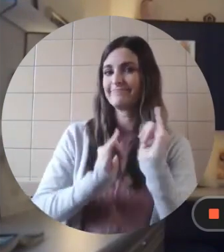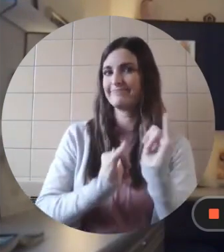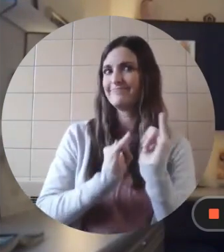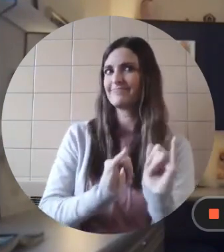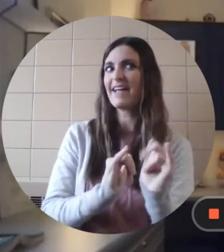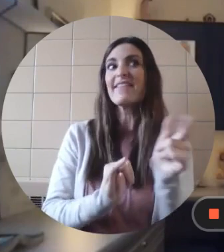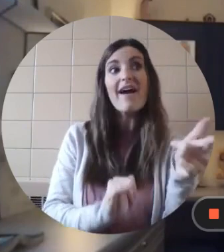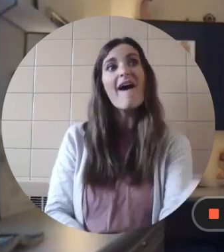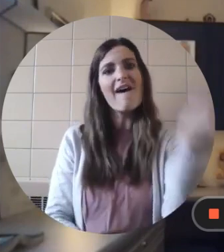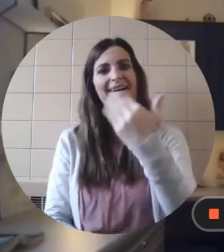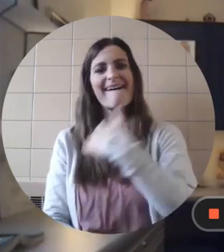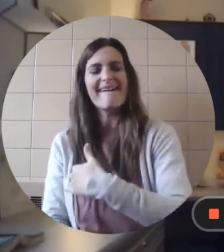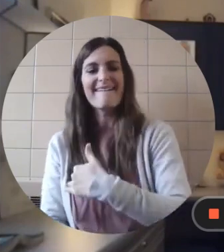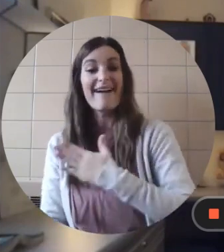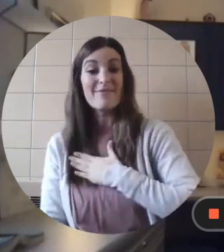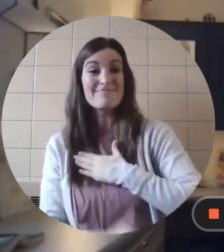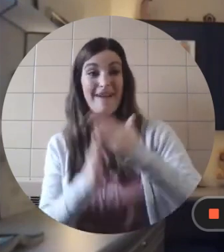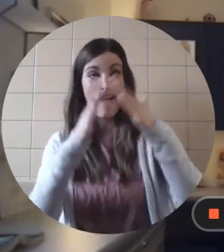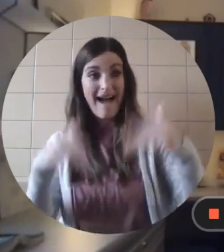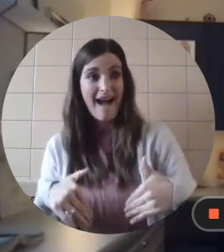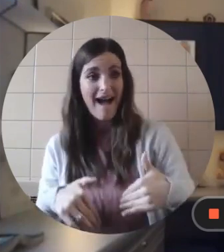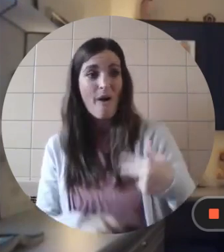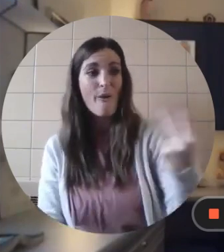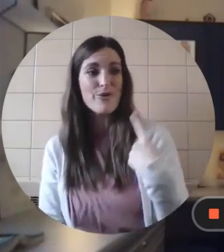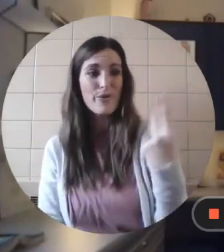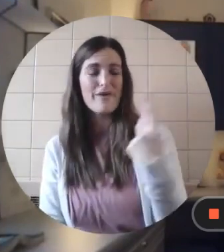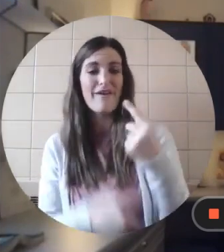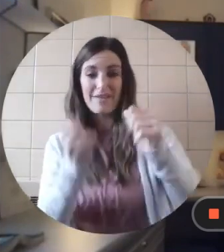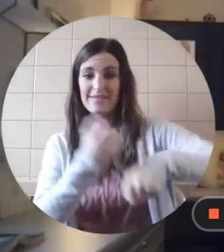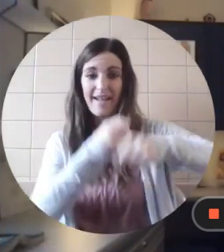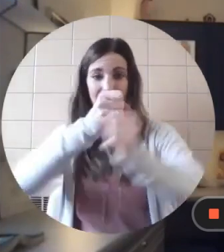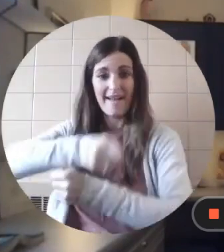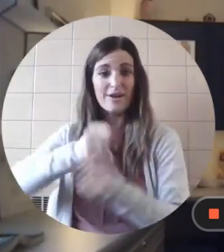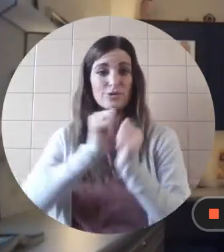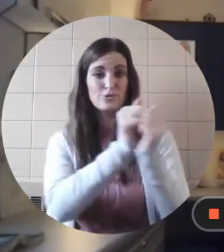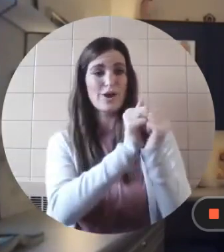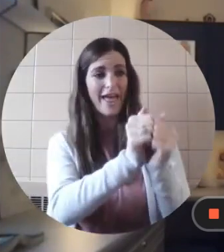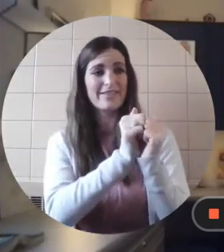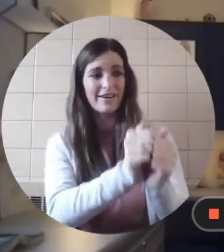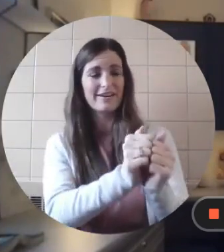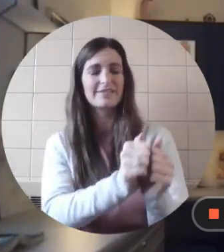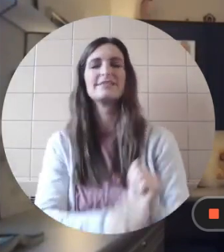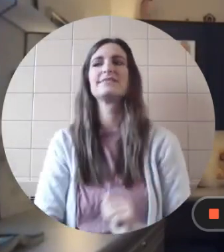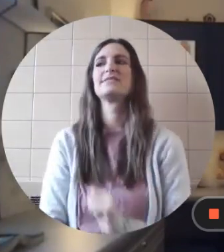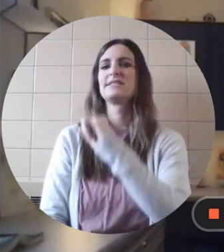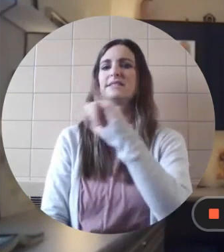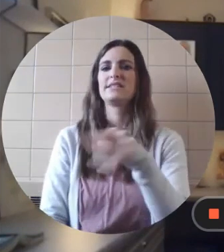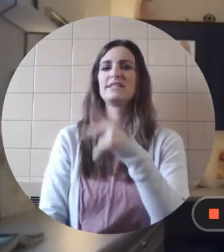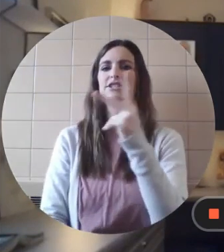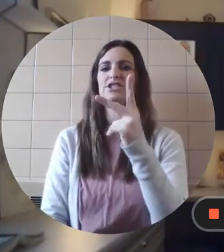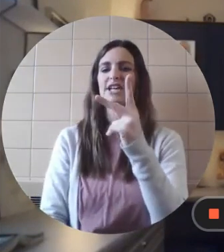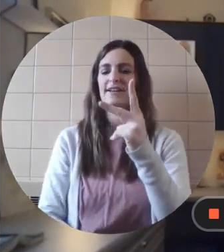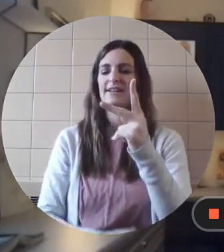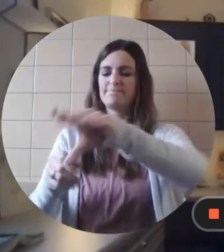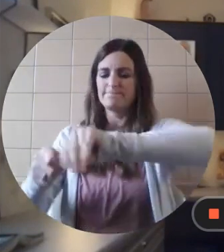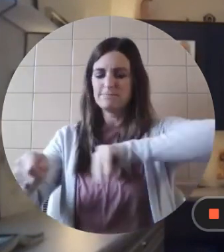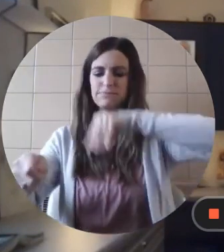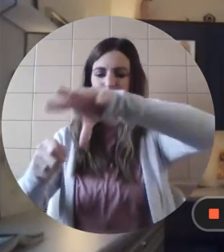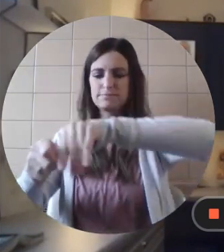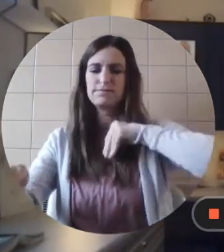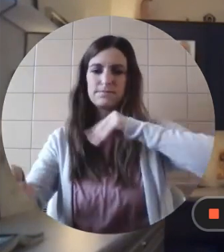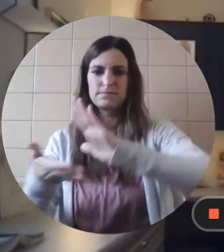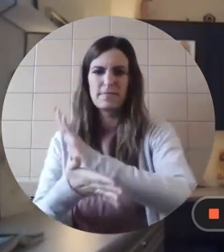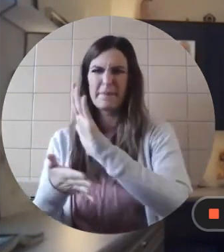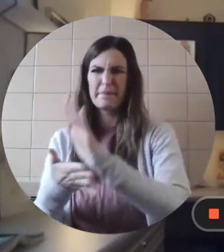could invite her over and we could go together and she could use Owen's kayak. Jack ripped several sheets of paper out of his notebook. What